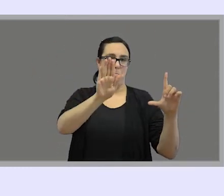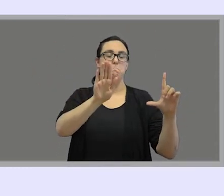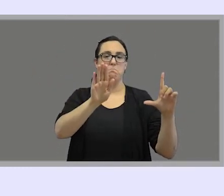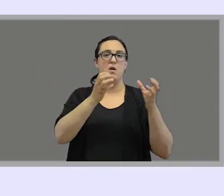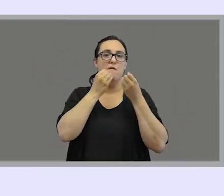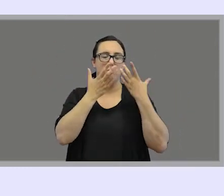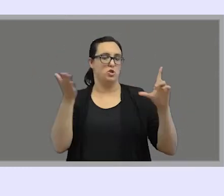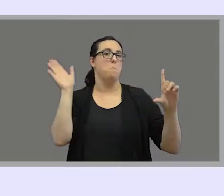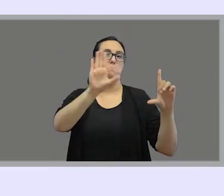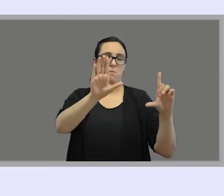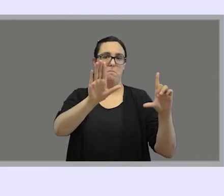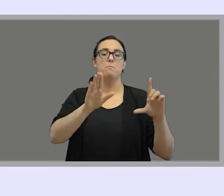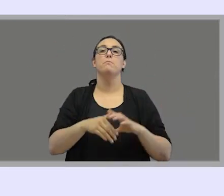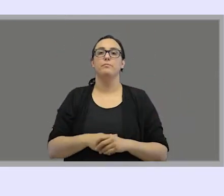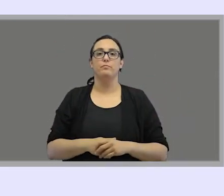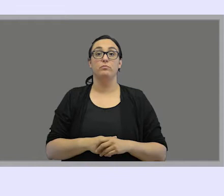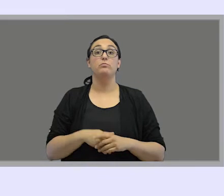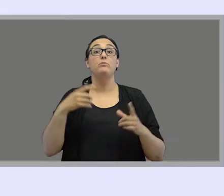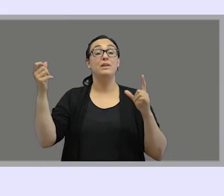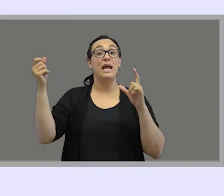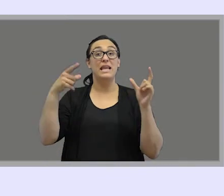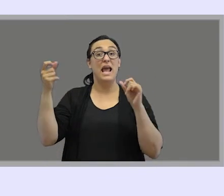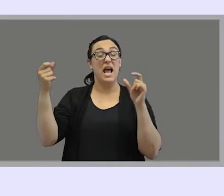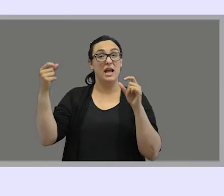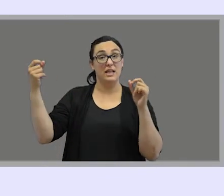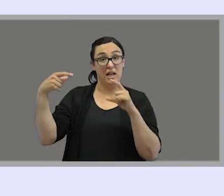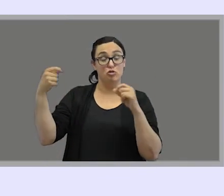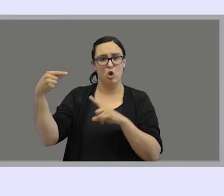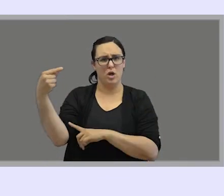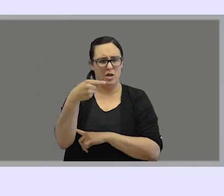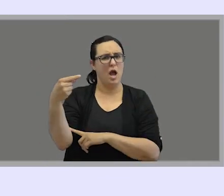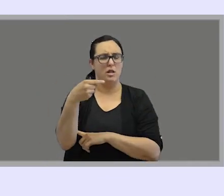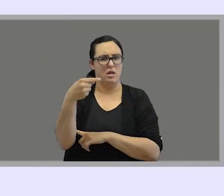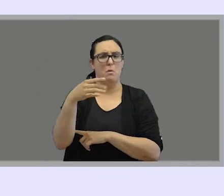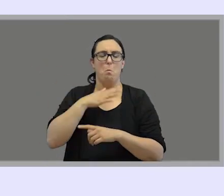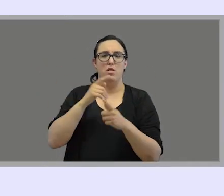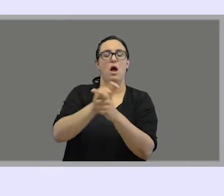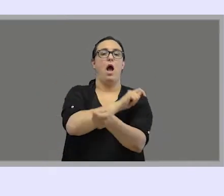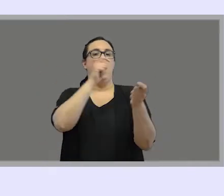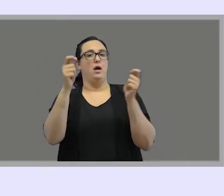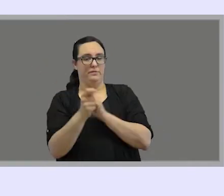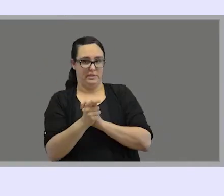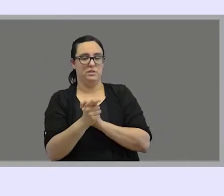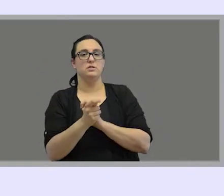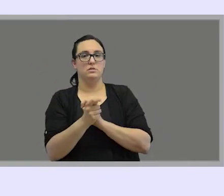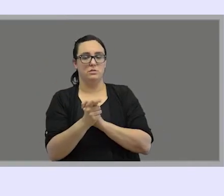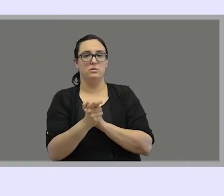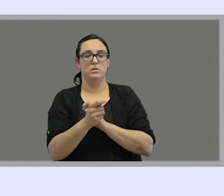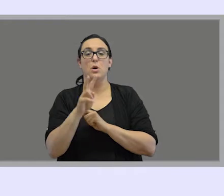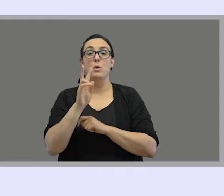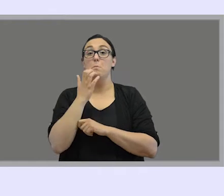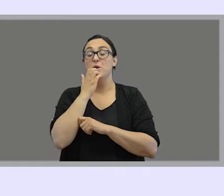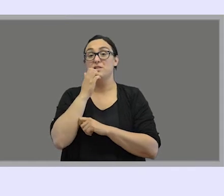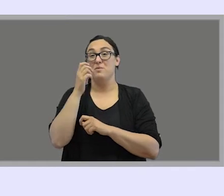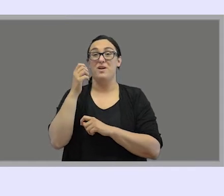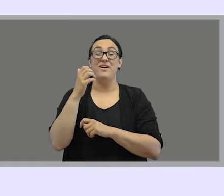visual information. Sometimes the negative interaction is in the opposite direction, as